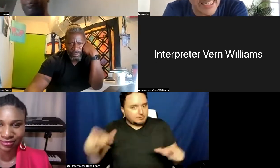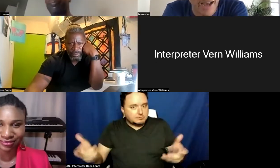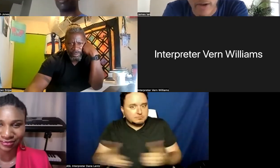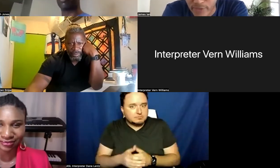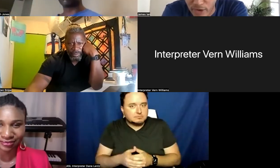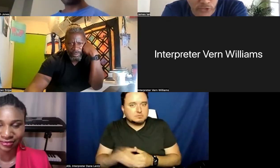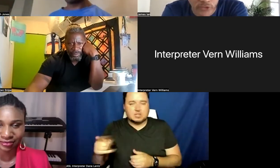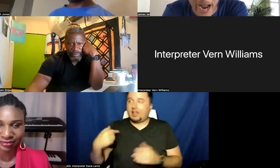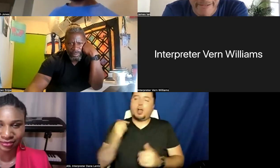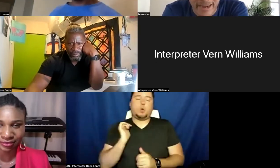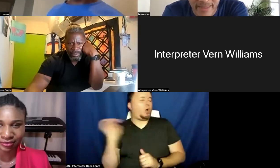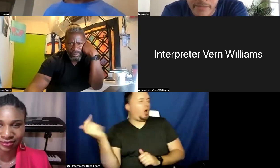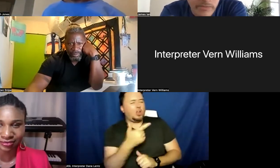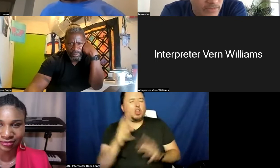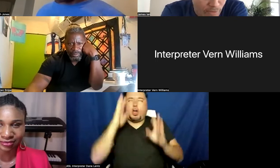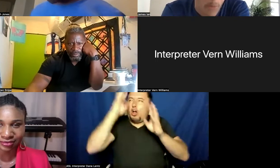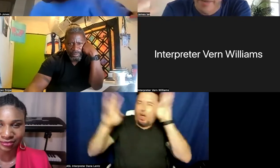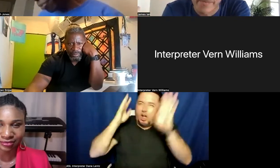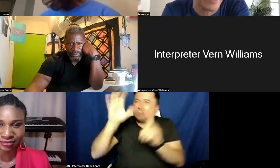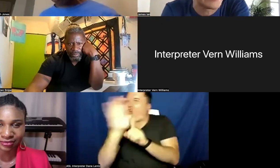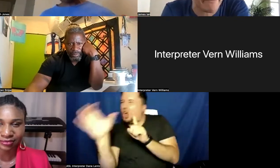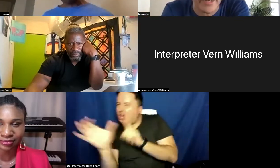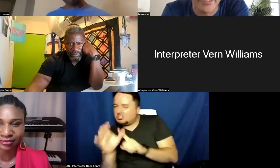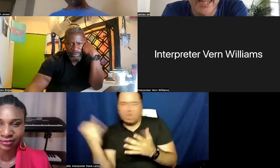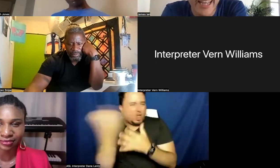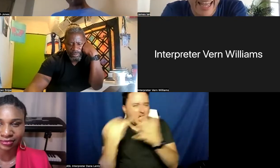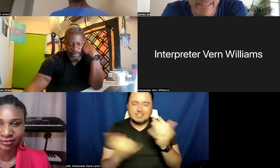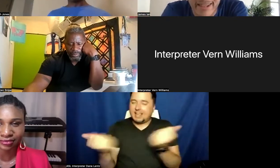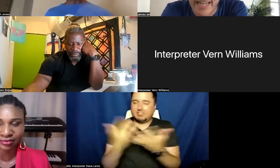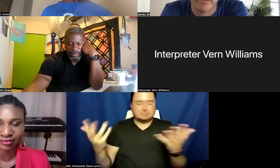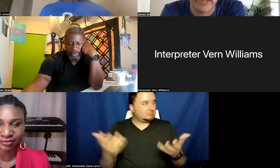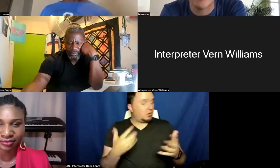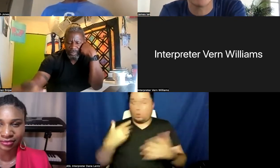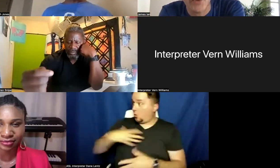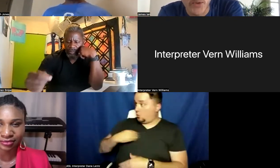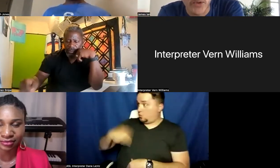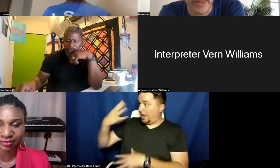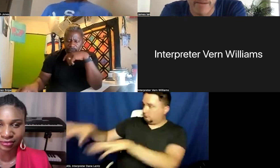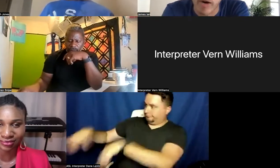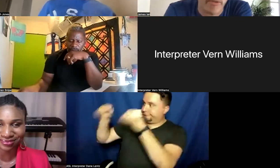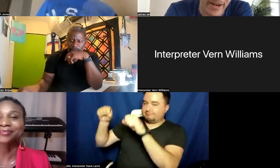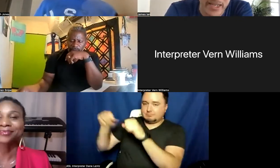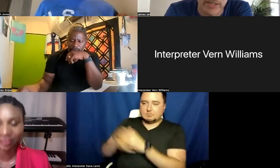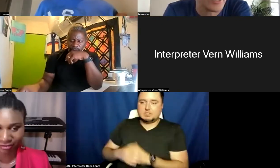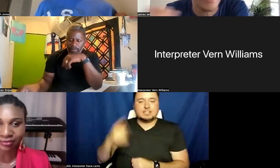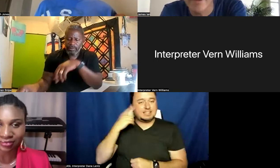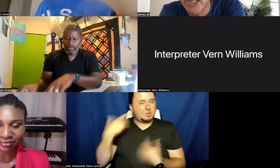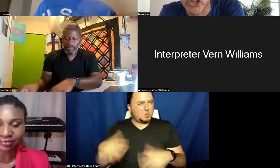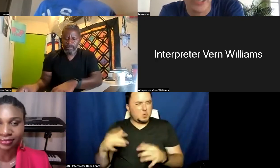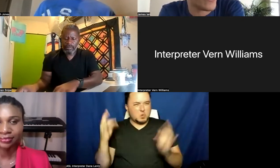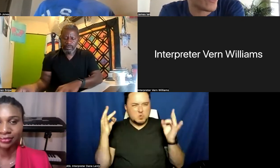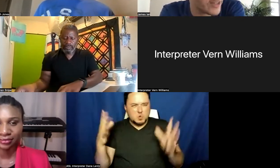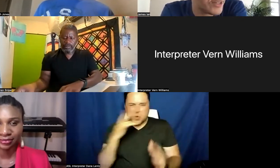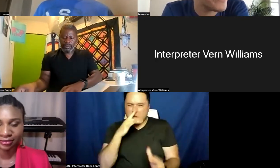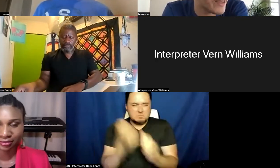artsy stuff, all the cultural driving, and then white people adopt it, and then that's deemed cool or they appropriate it. Like you see